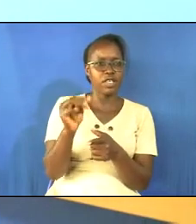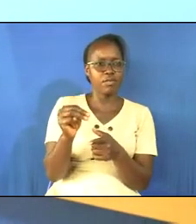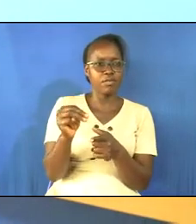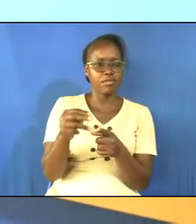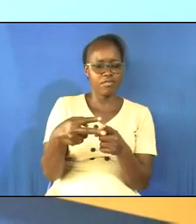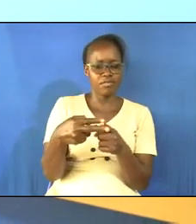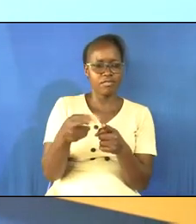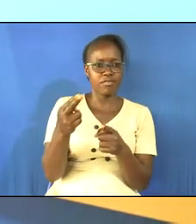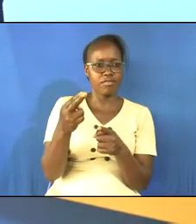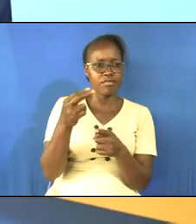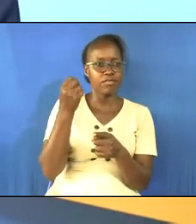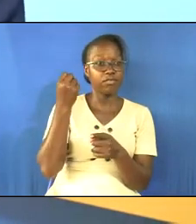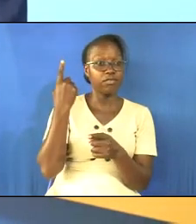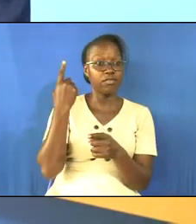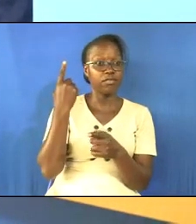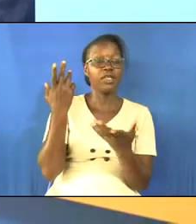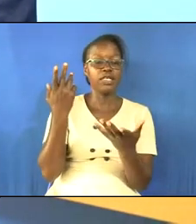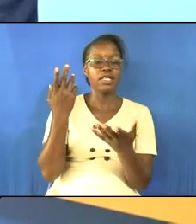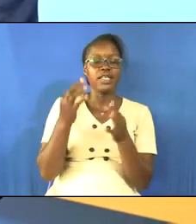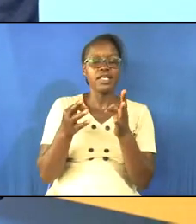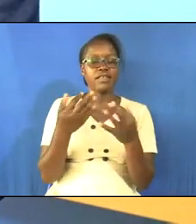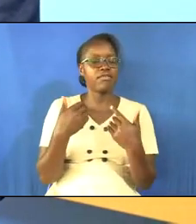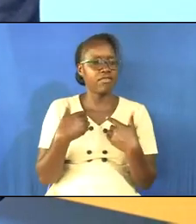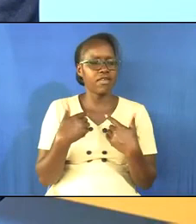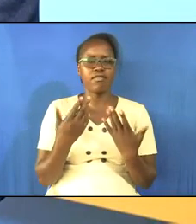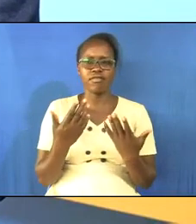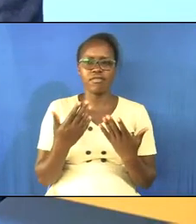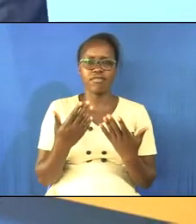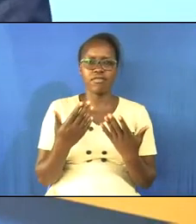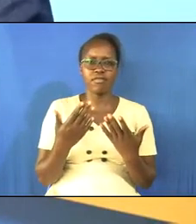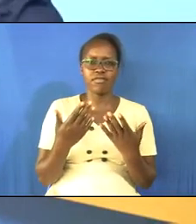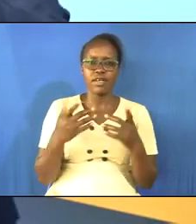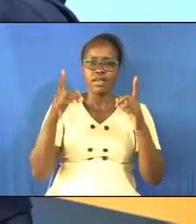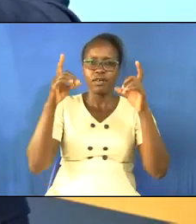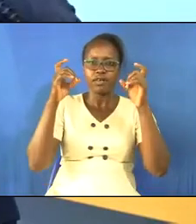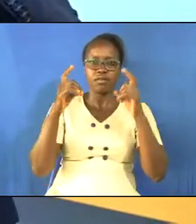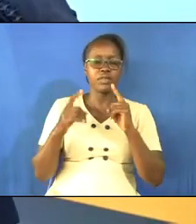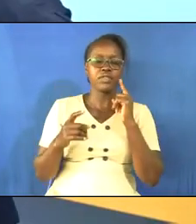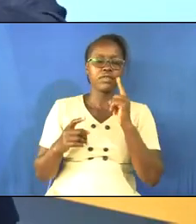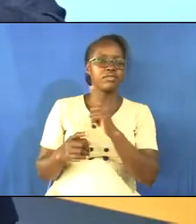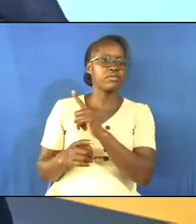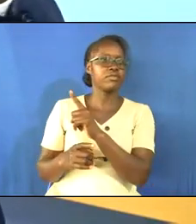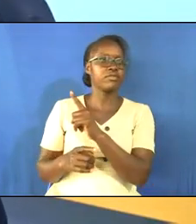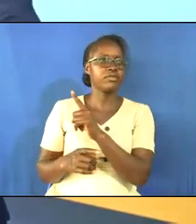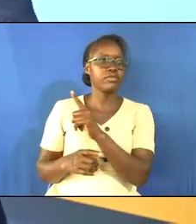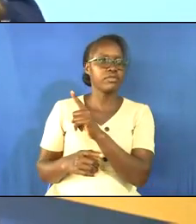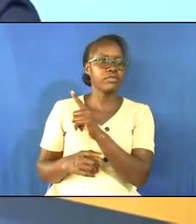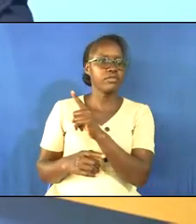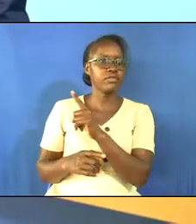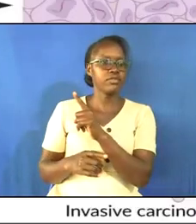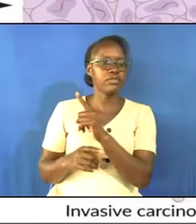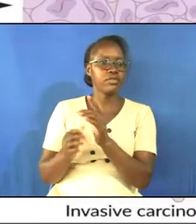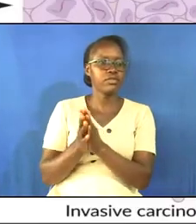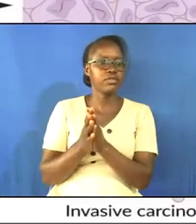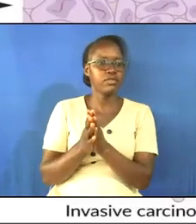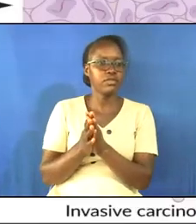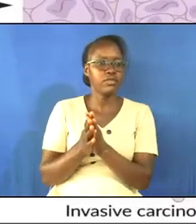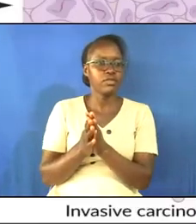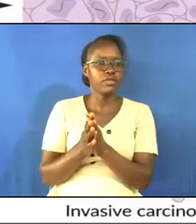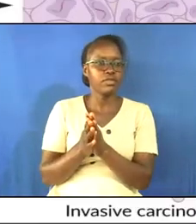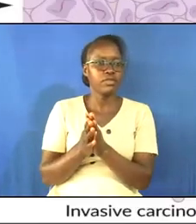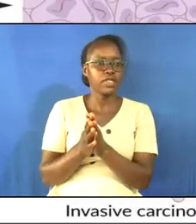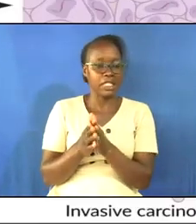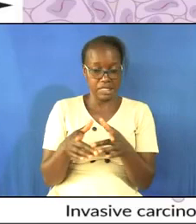HPV cause cervical cancer? So over here, you have a nice pictorial showing the layering of cells around